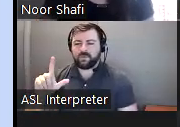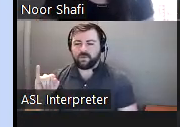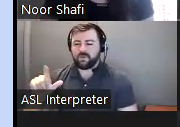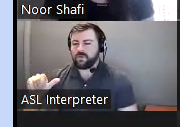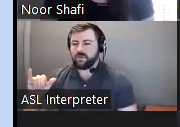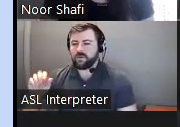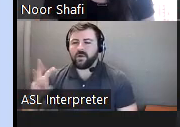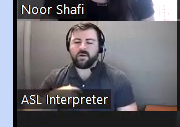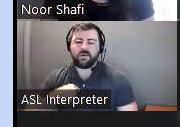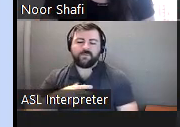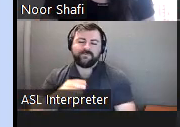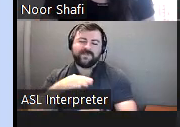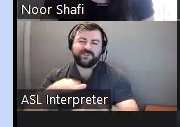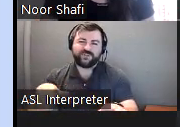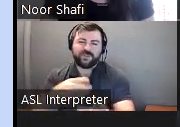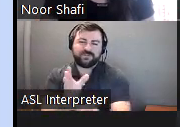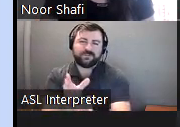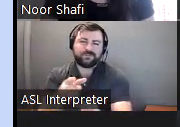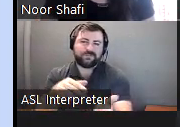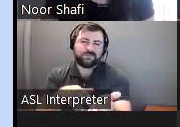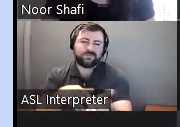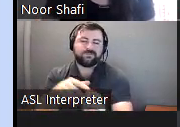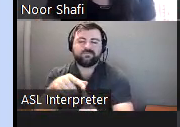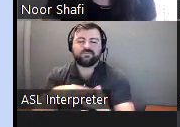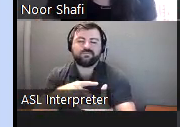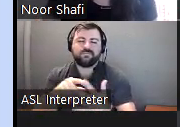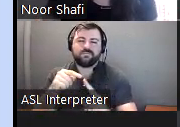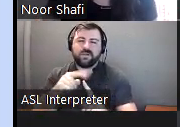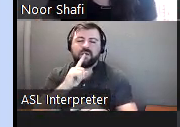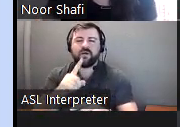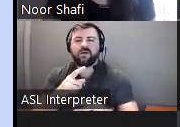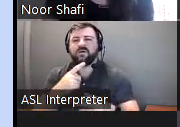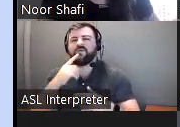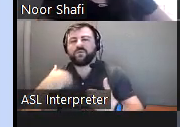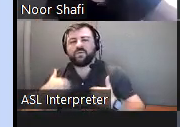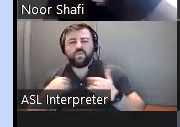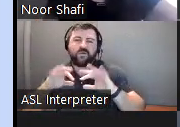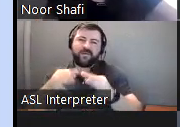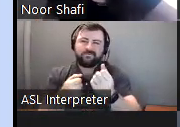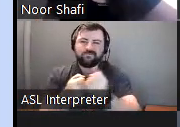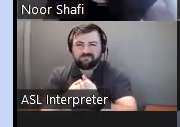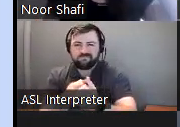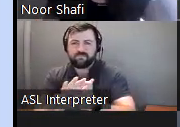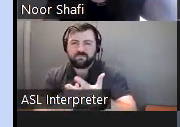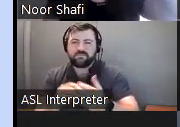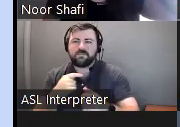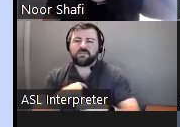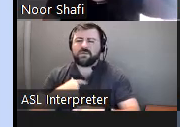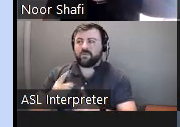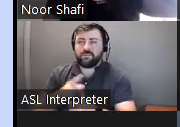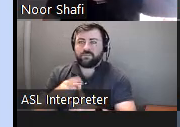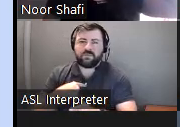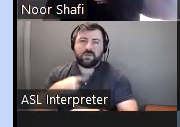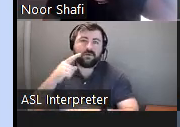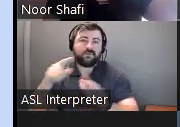and a person with expertise in the behavioral health needs of children and youth and families. Originally as well, I thought I was